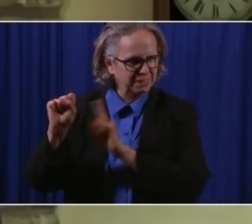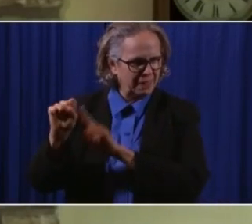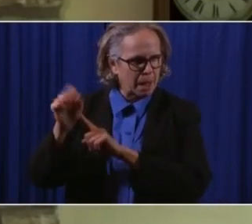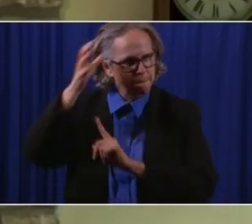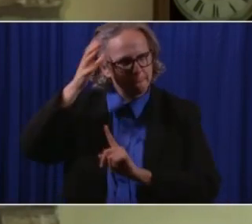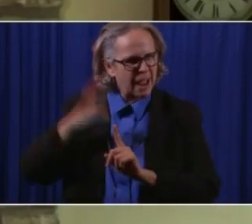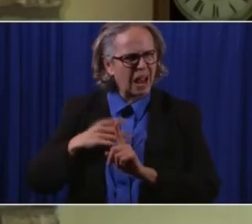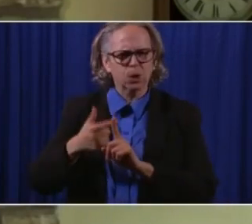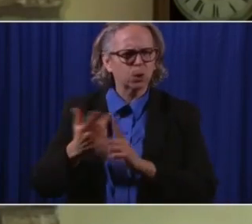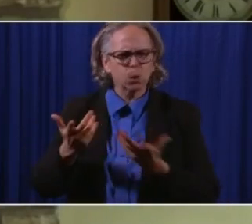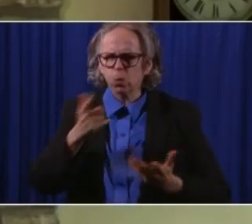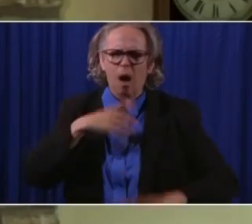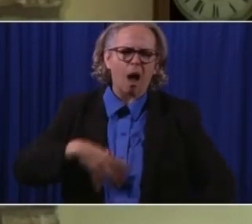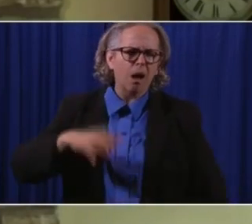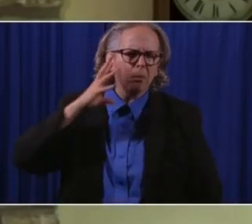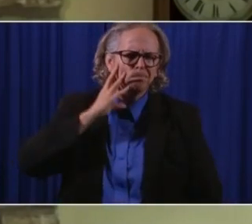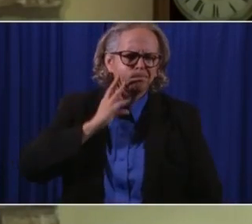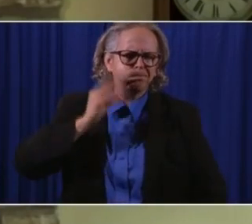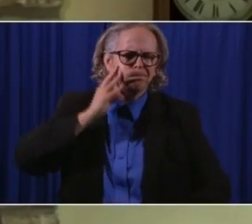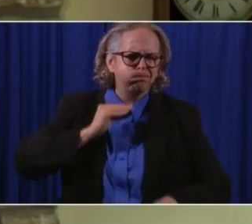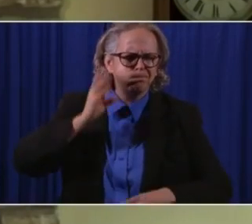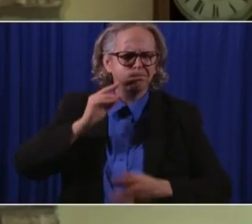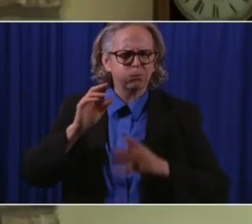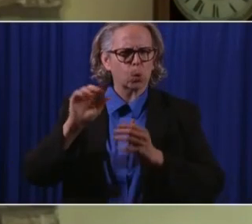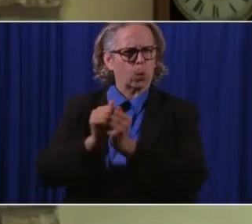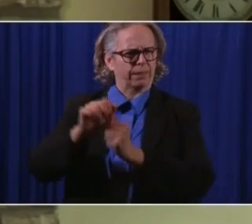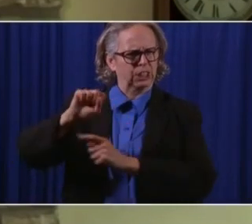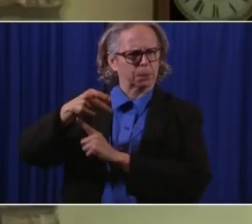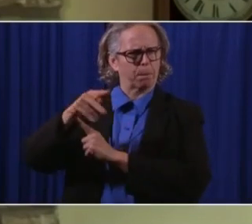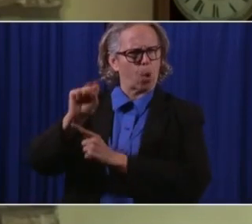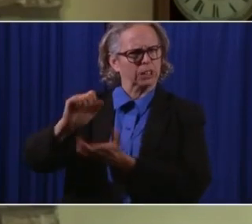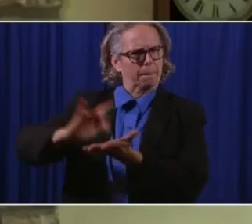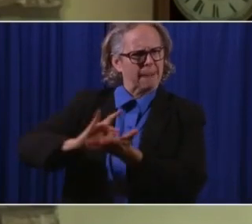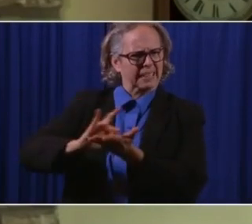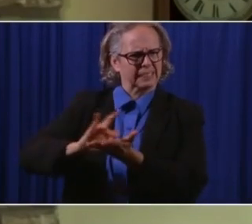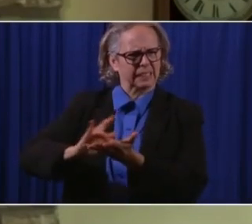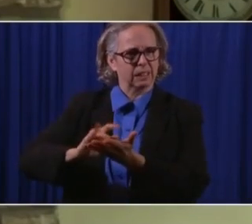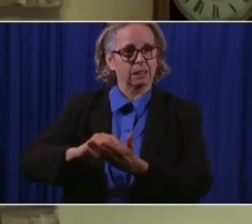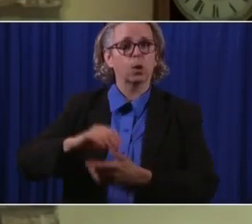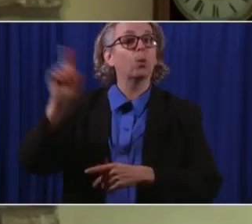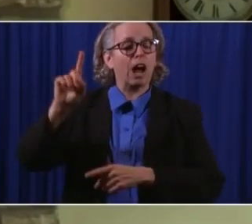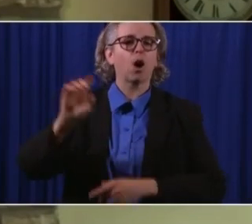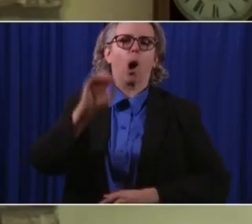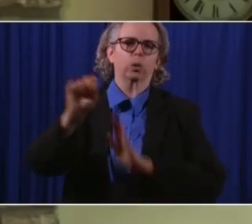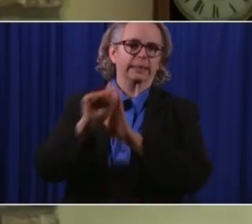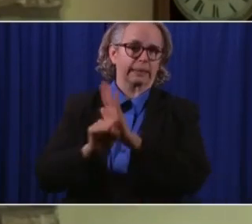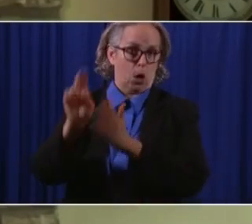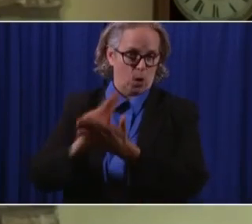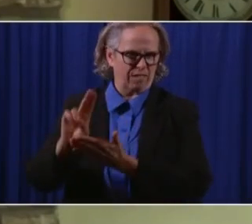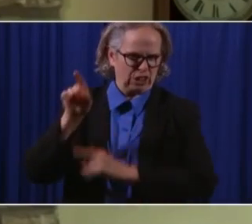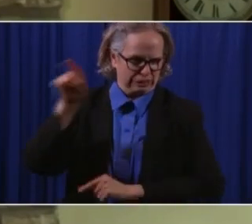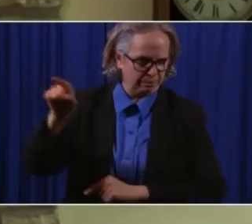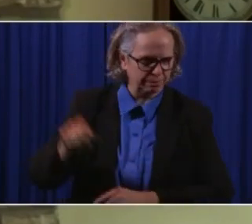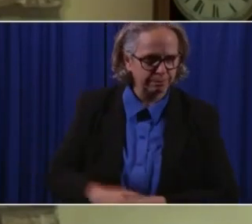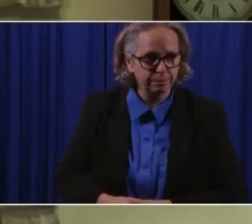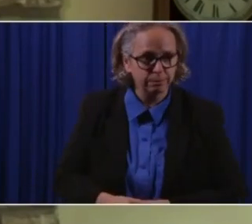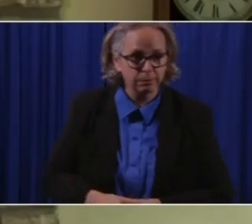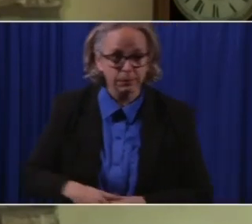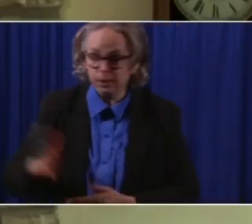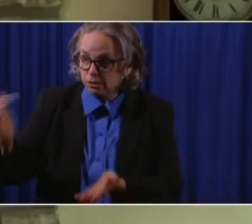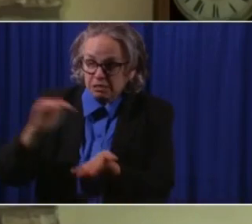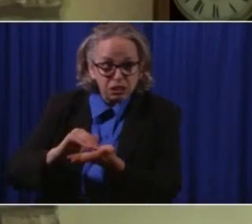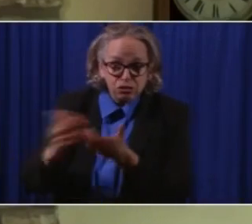in this particular area at Ohio State University. And Doctor, are you on here yet?